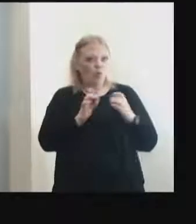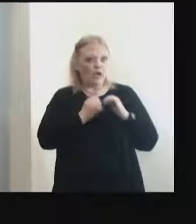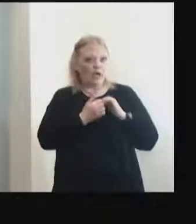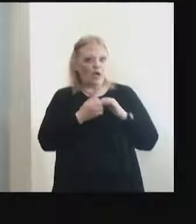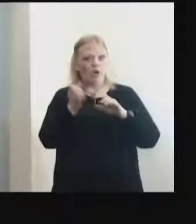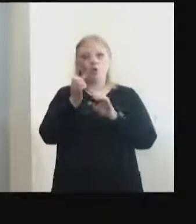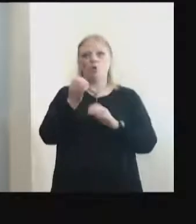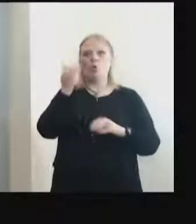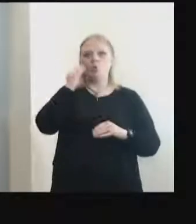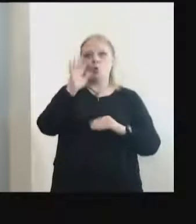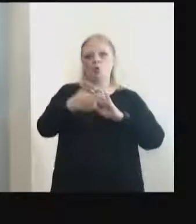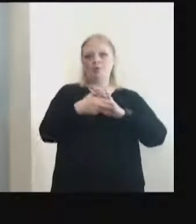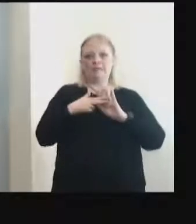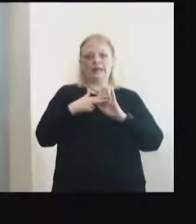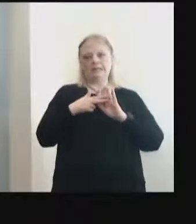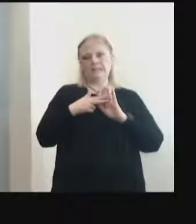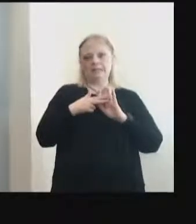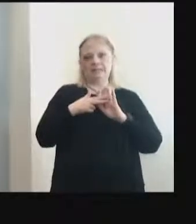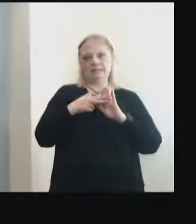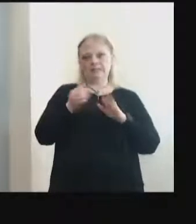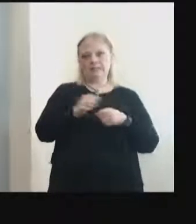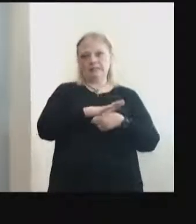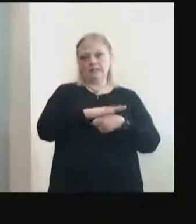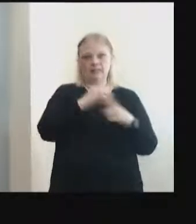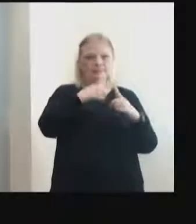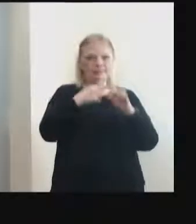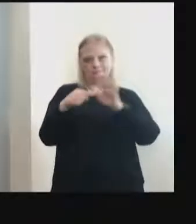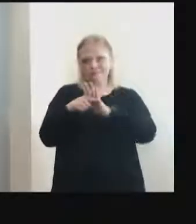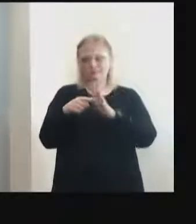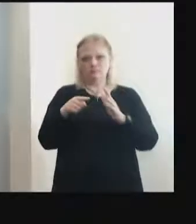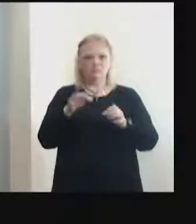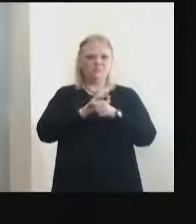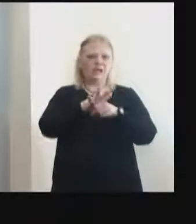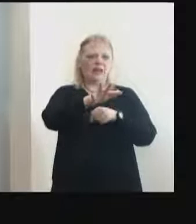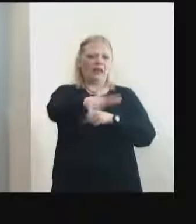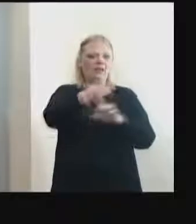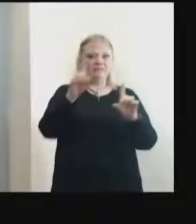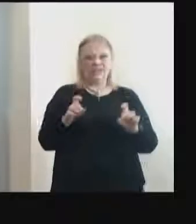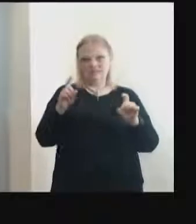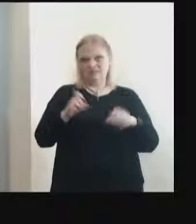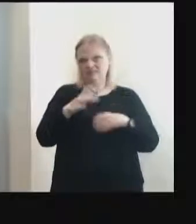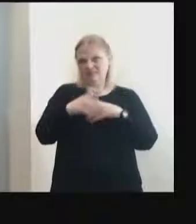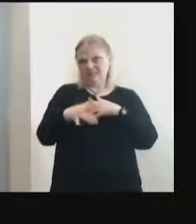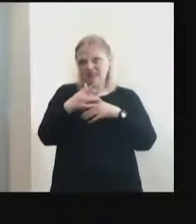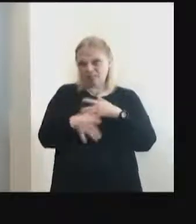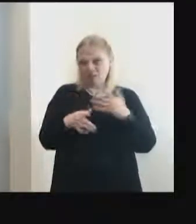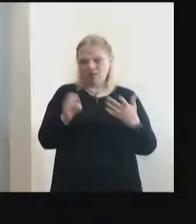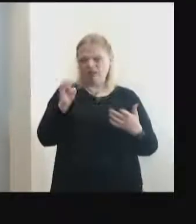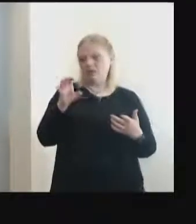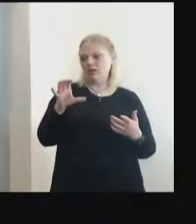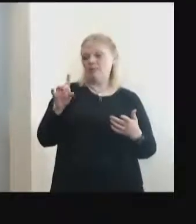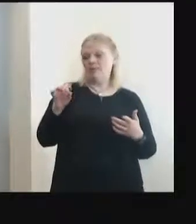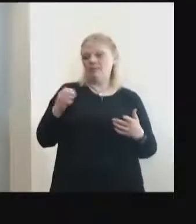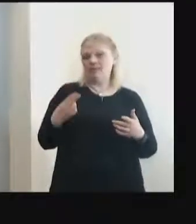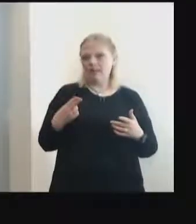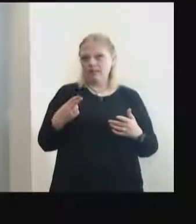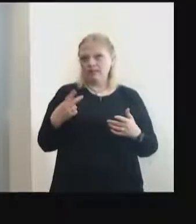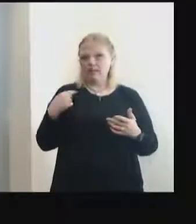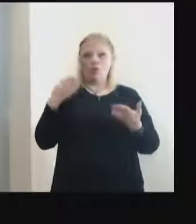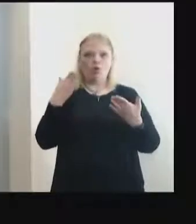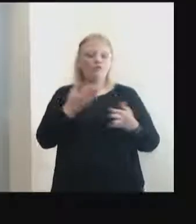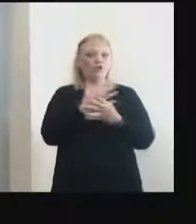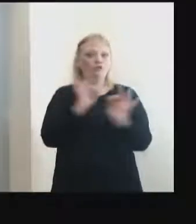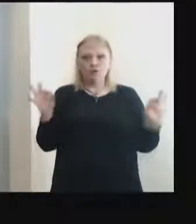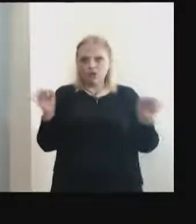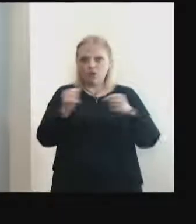their status of COVID-19. There is plenty of COVID-19 testing available out there. The Erie County Health Department, we are offering